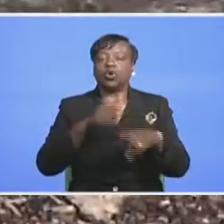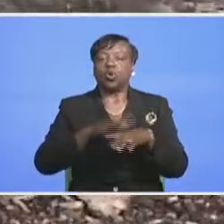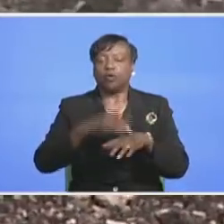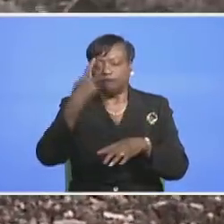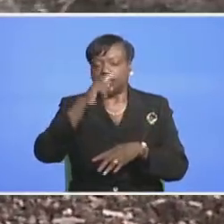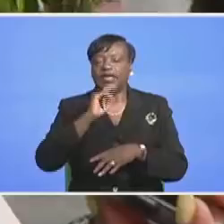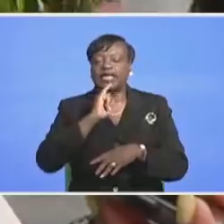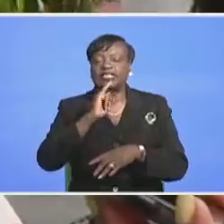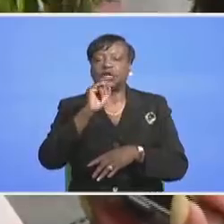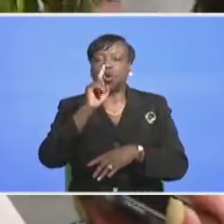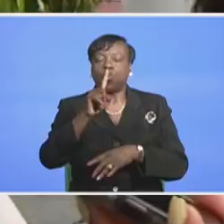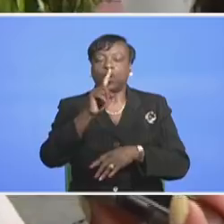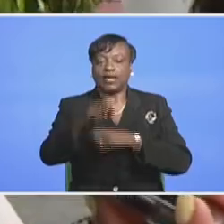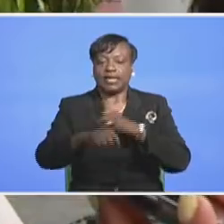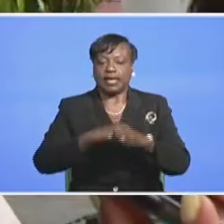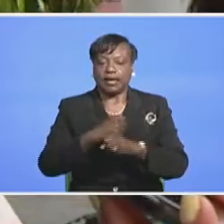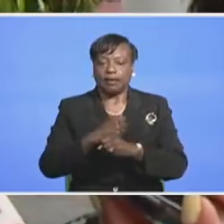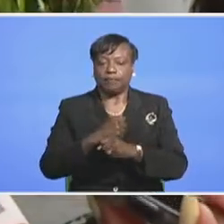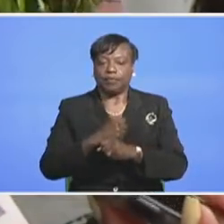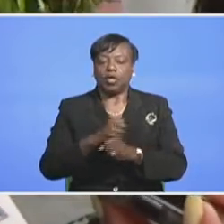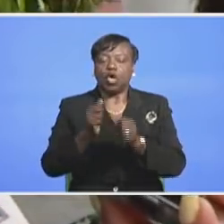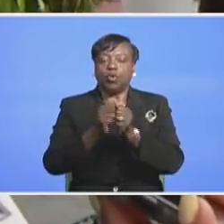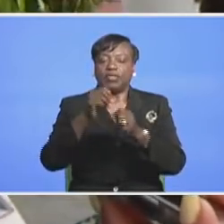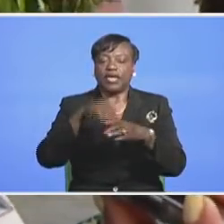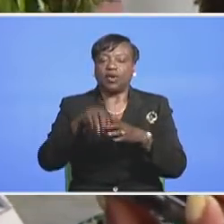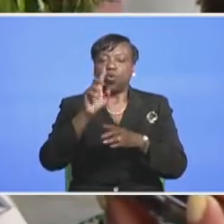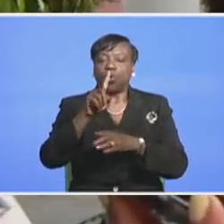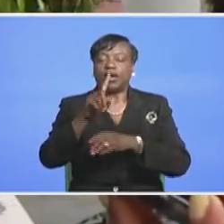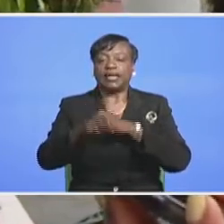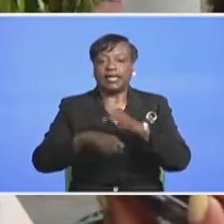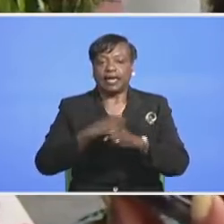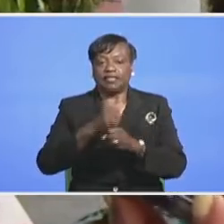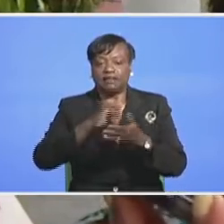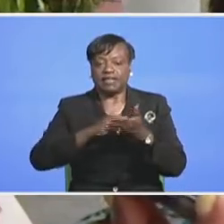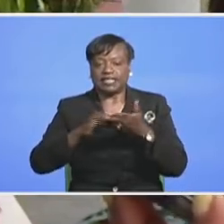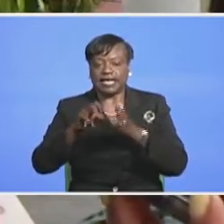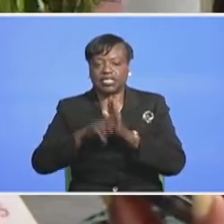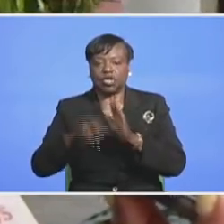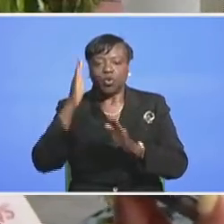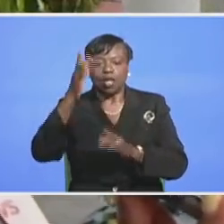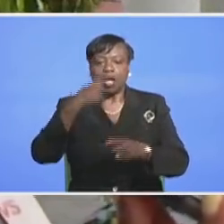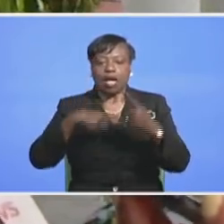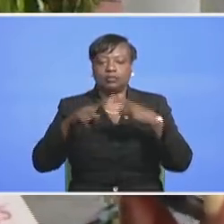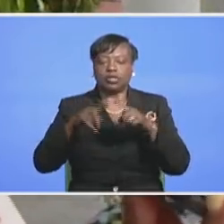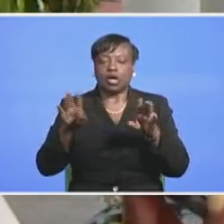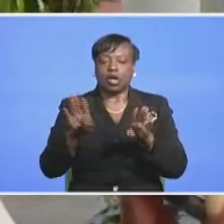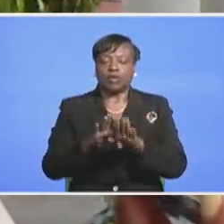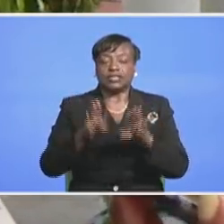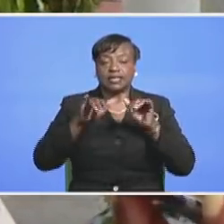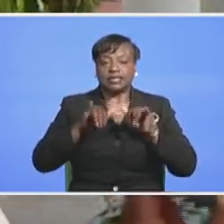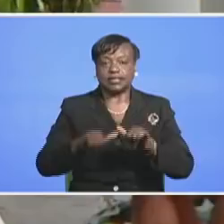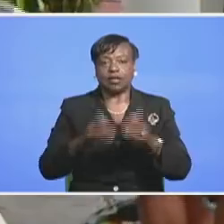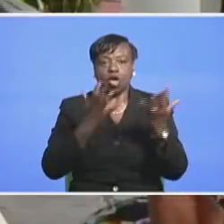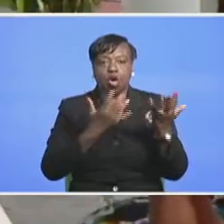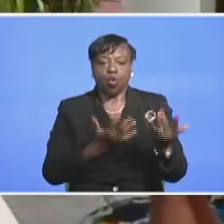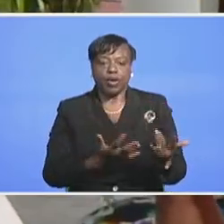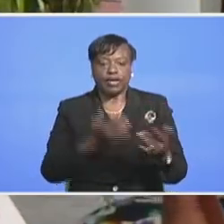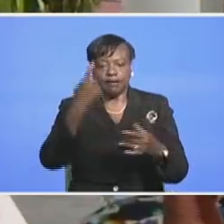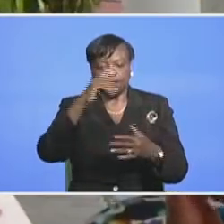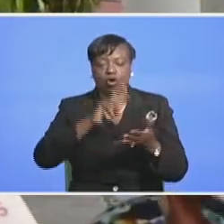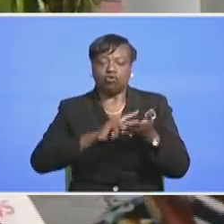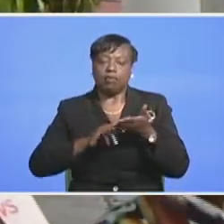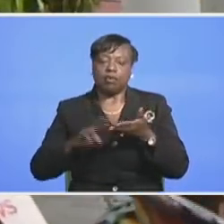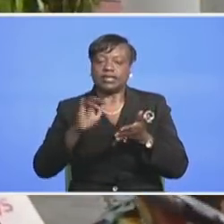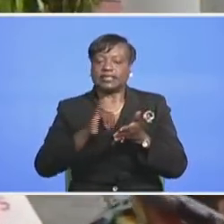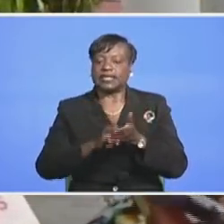year. So within 1 year, this investigation will come to a close, but I think they're still waiting for reports